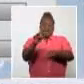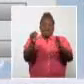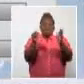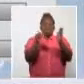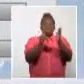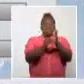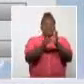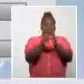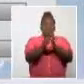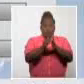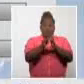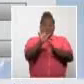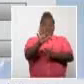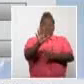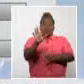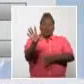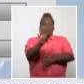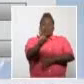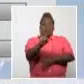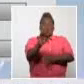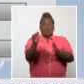As of May 5th,